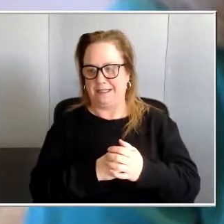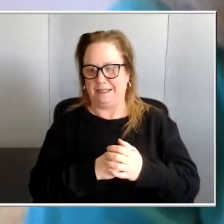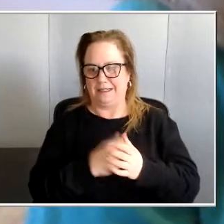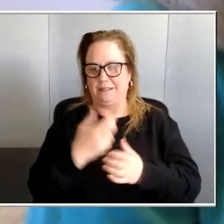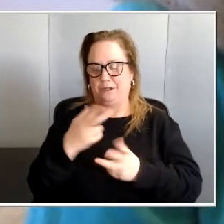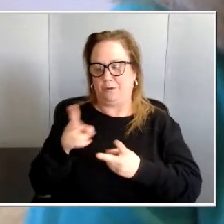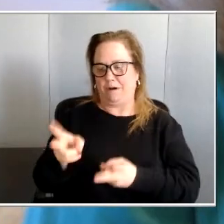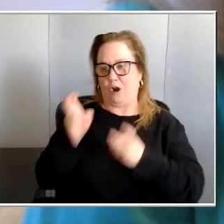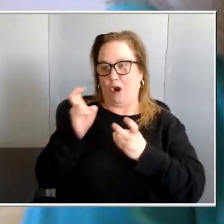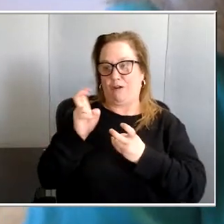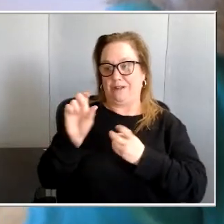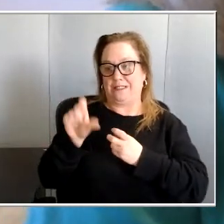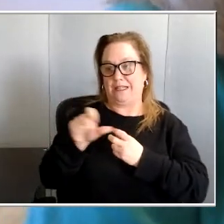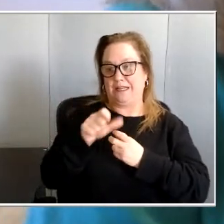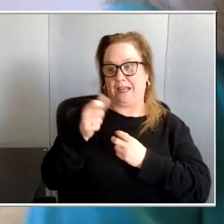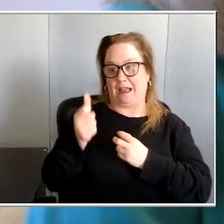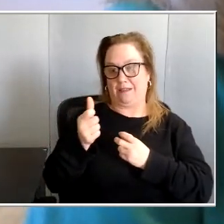another